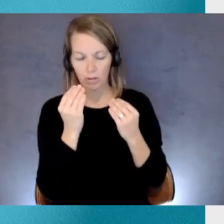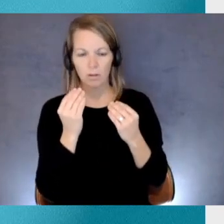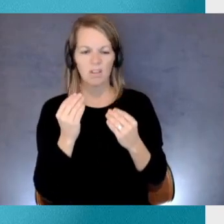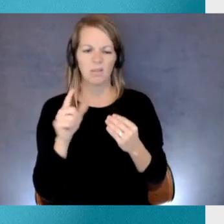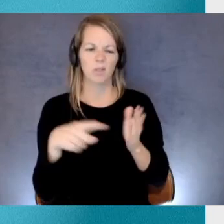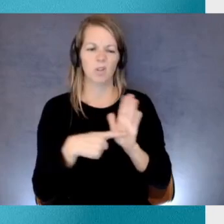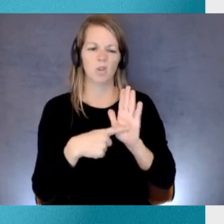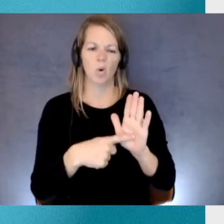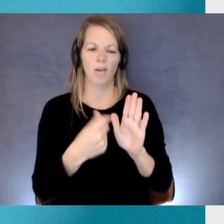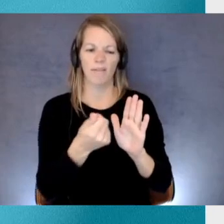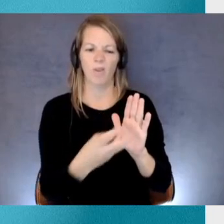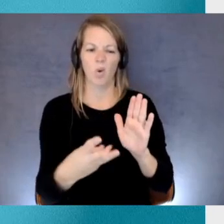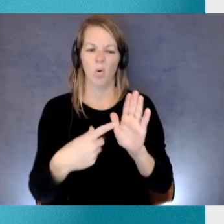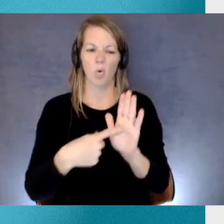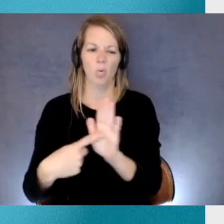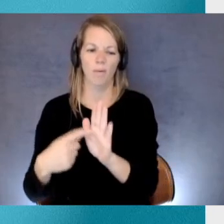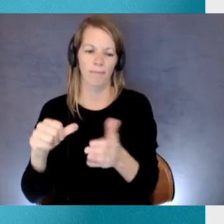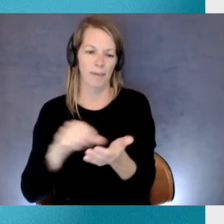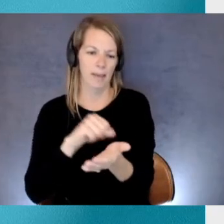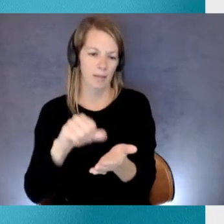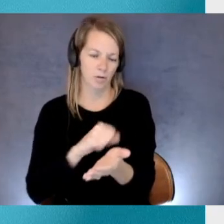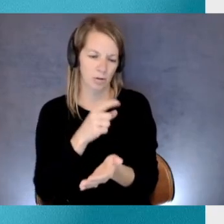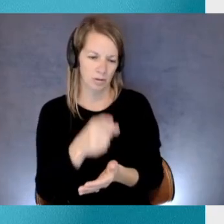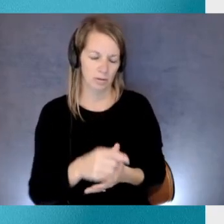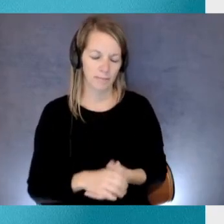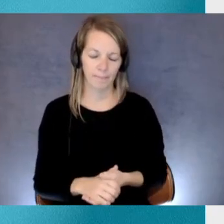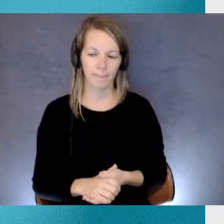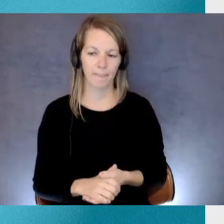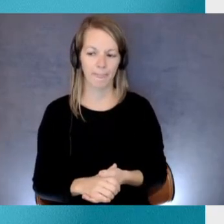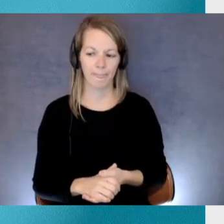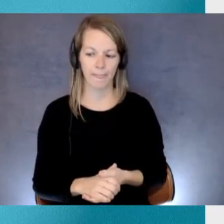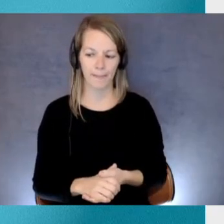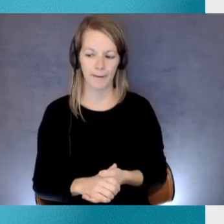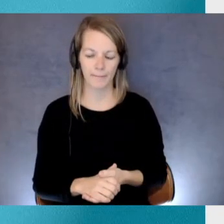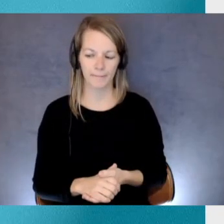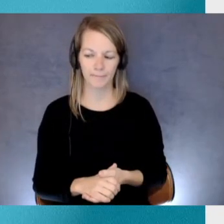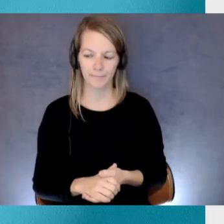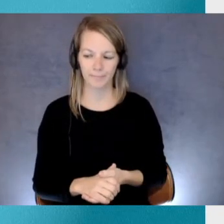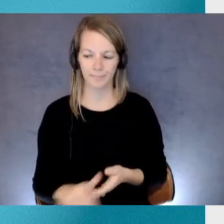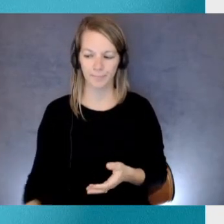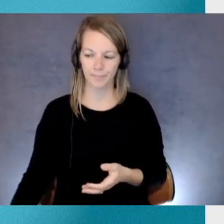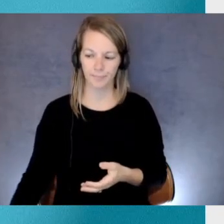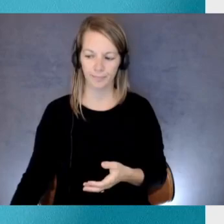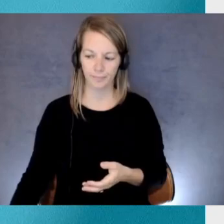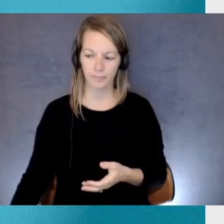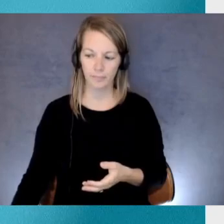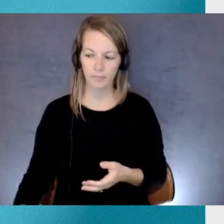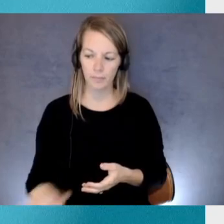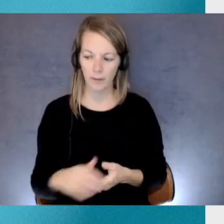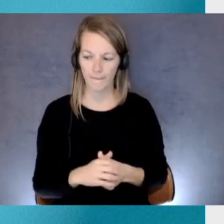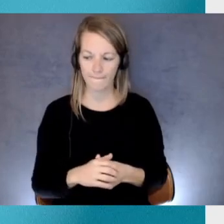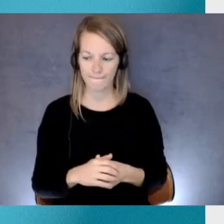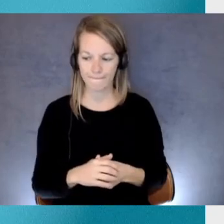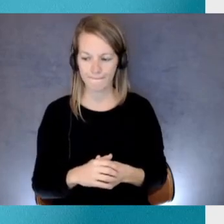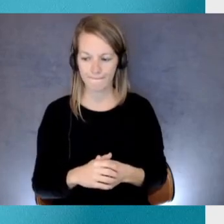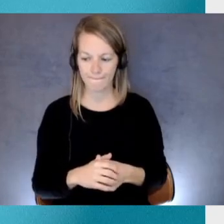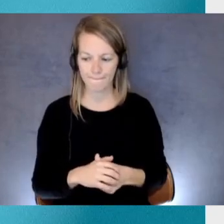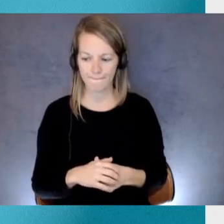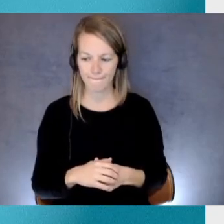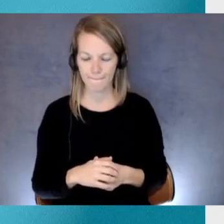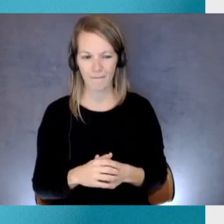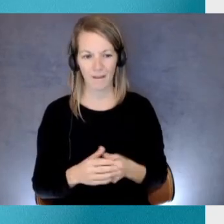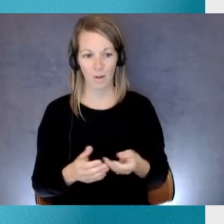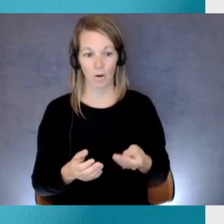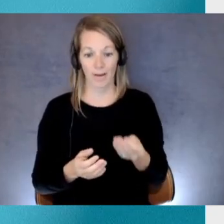you a few of the pages from within this that I think are most relevant and interesting. So they're actually given a piece of paper